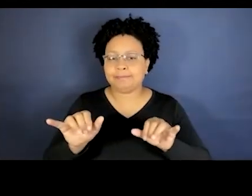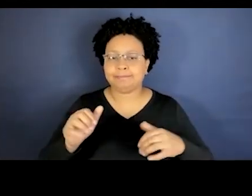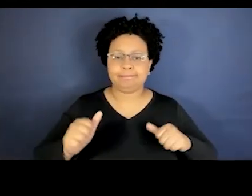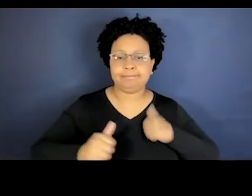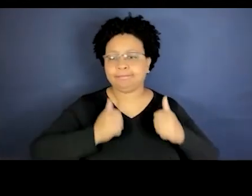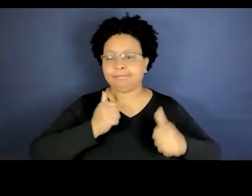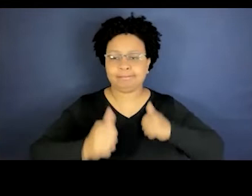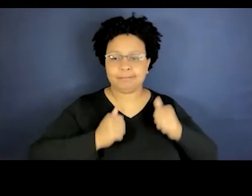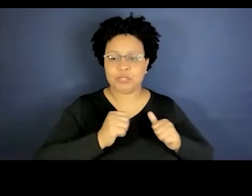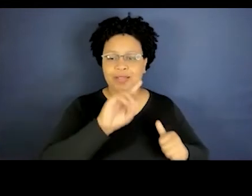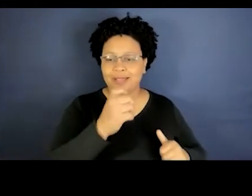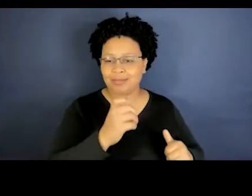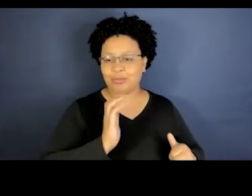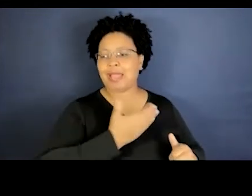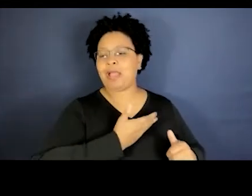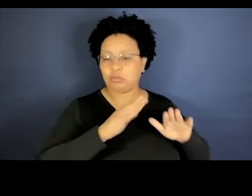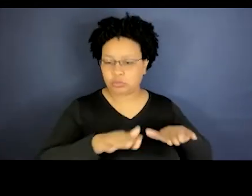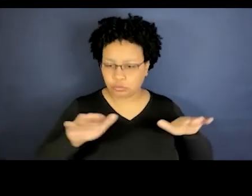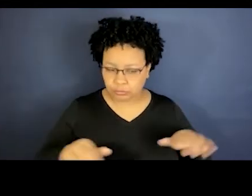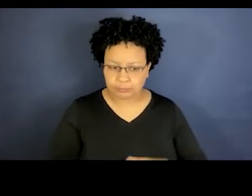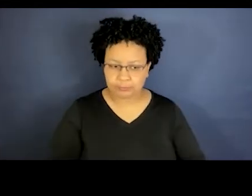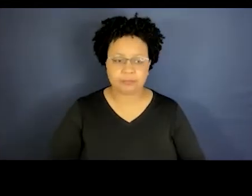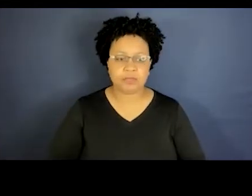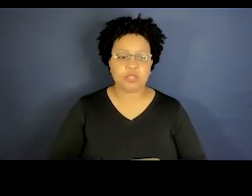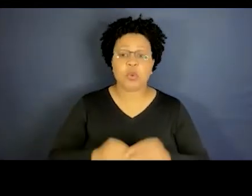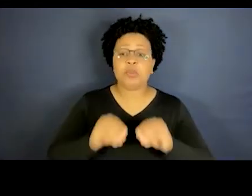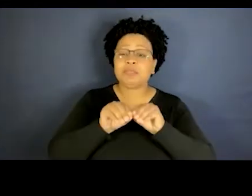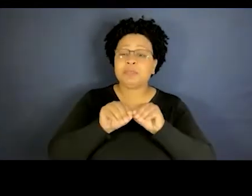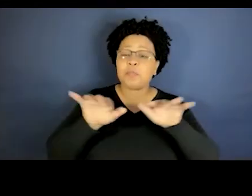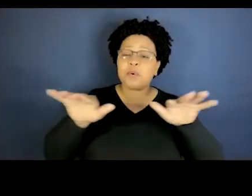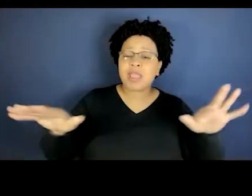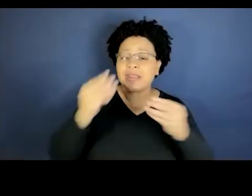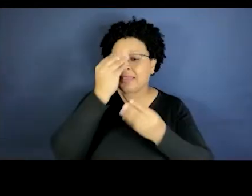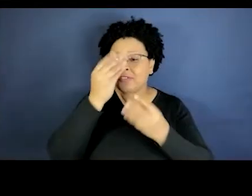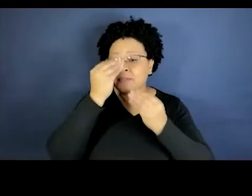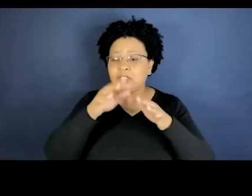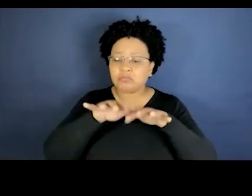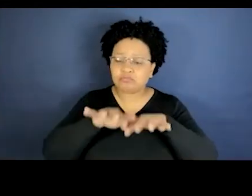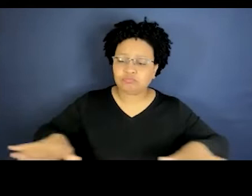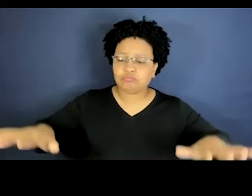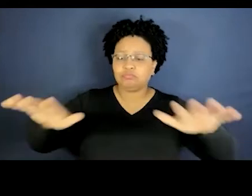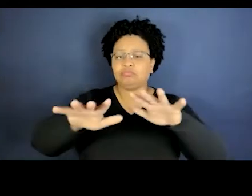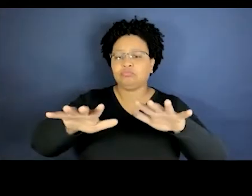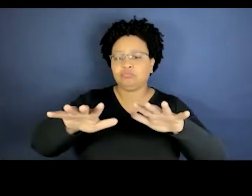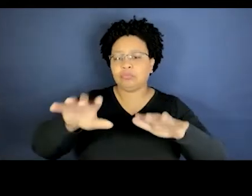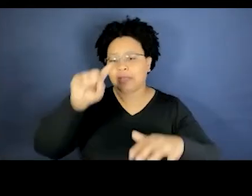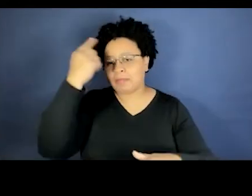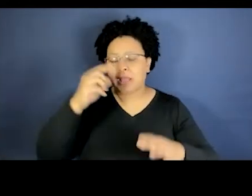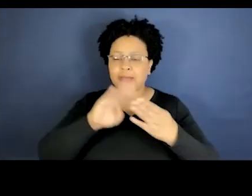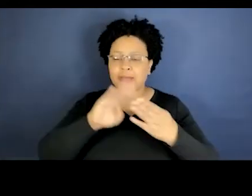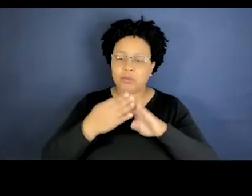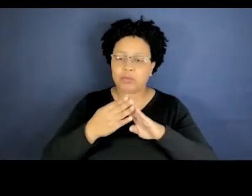extremely helpful to me. Spreading information in the Black community is so important, and I